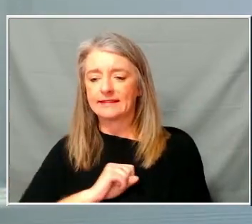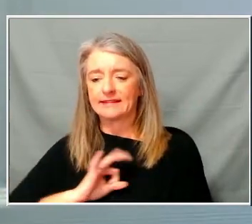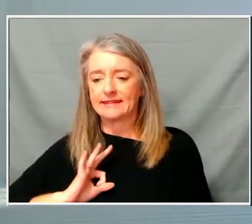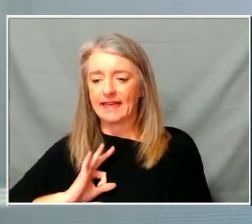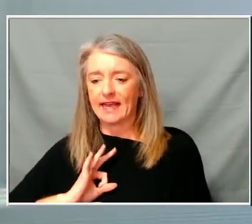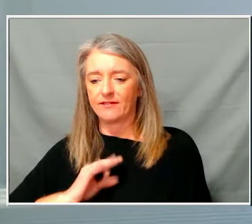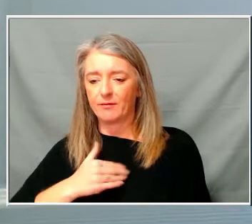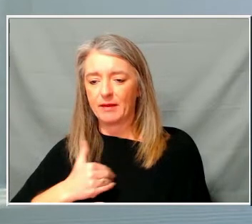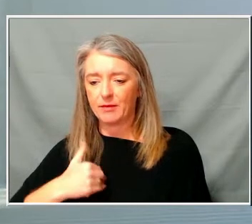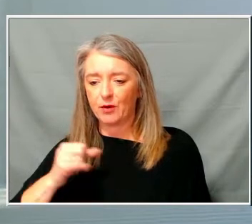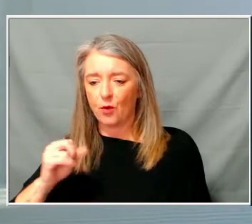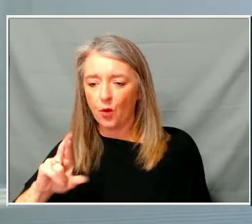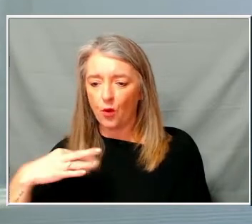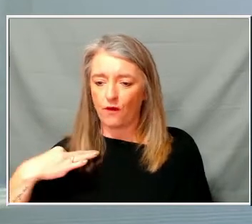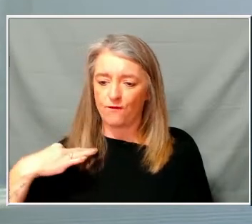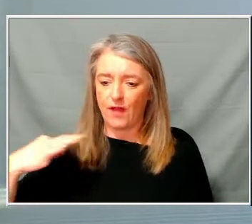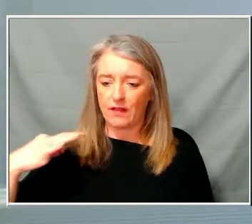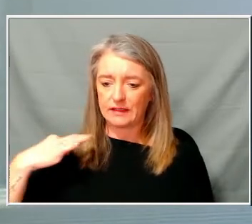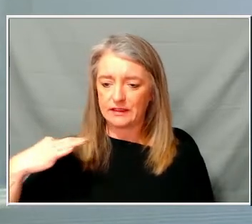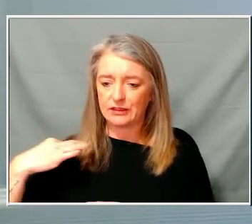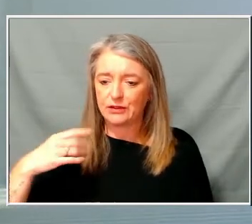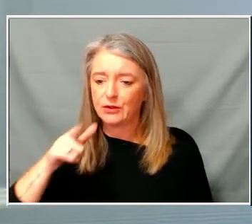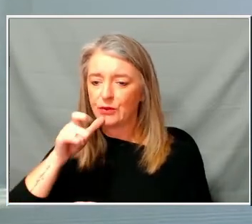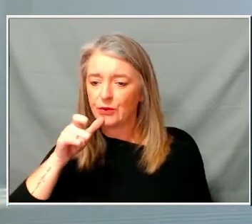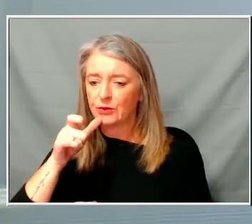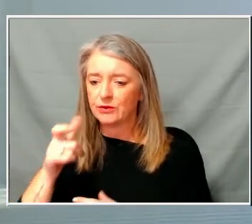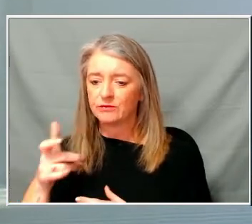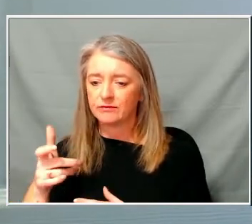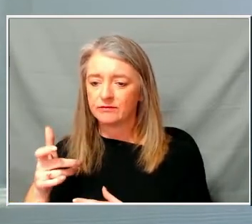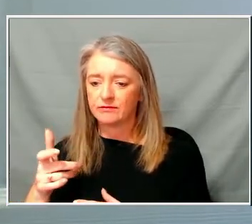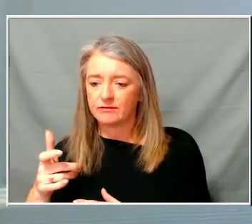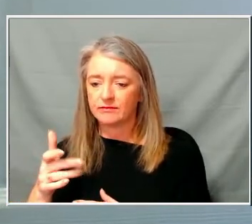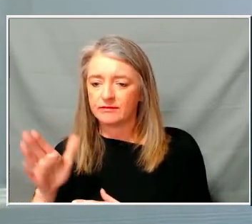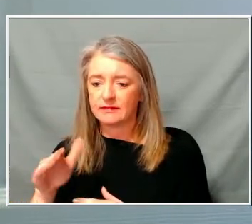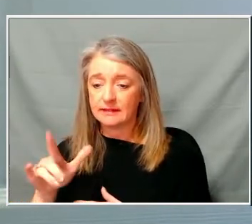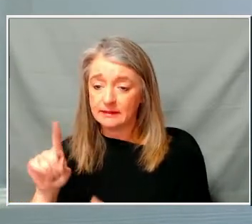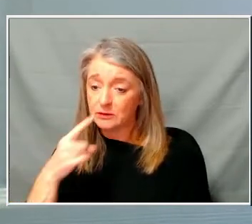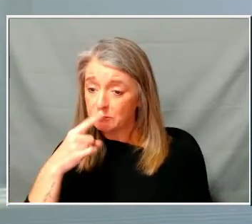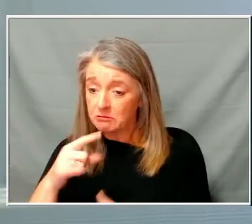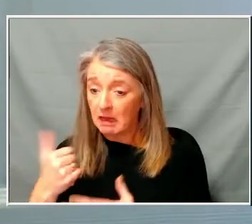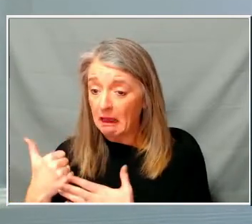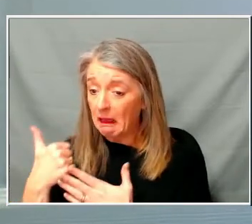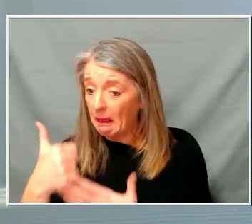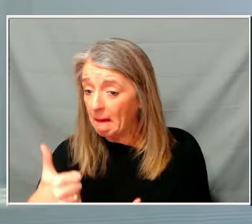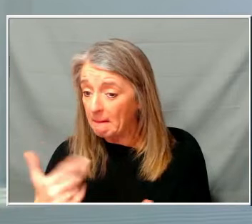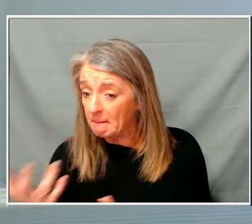member and or volunteer that would say, hey, can I help you out?